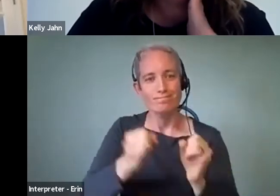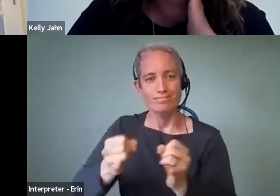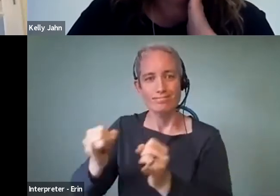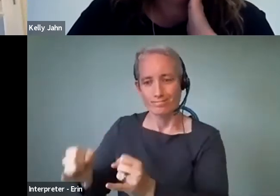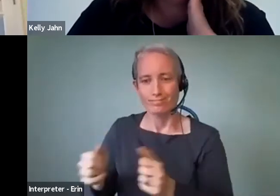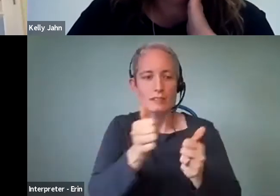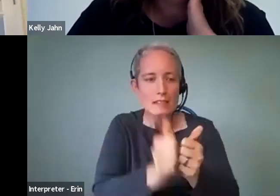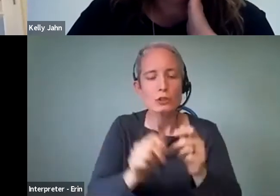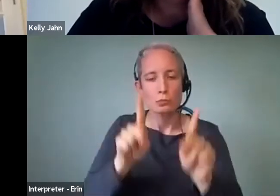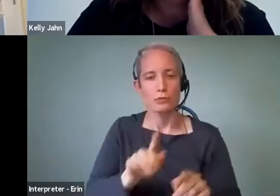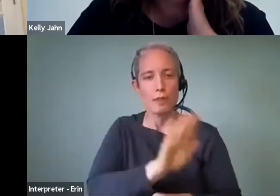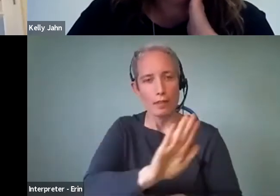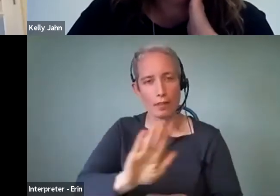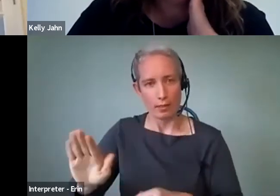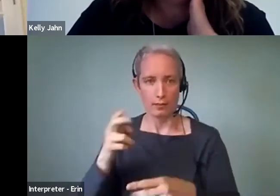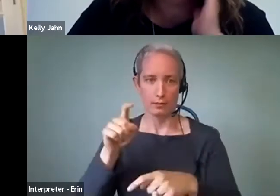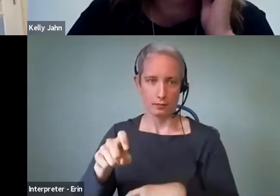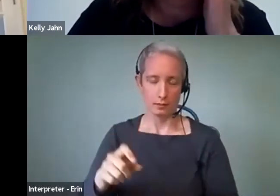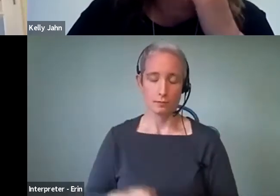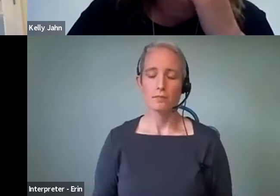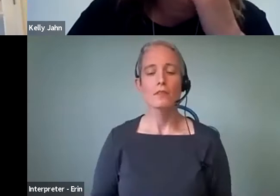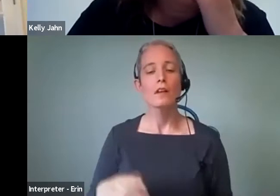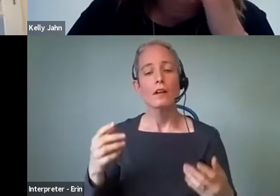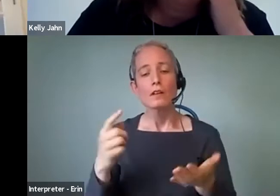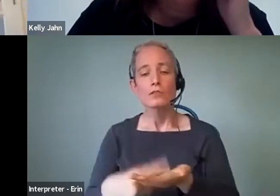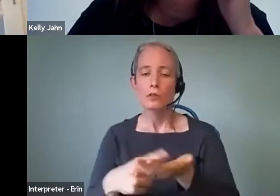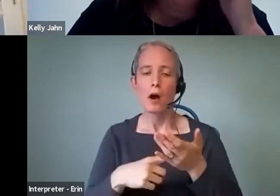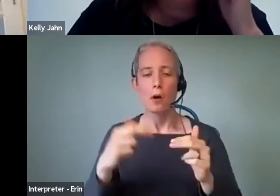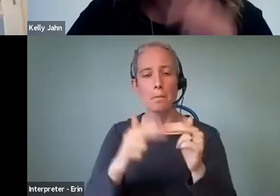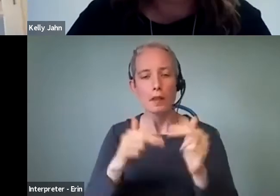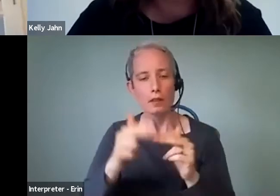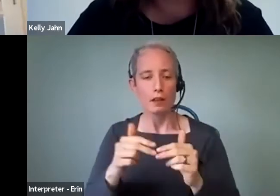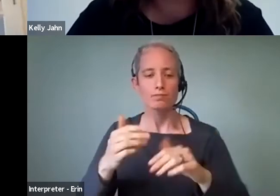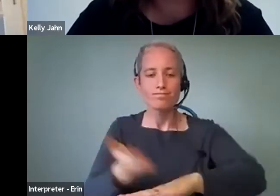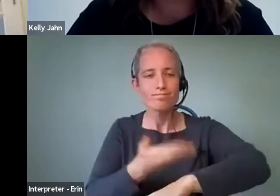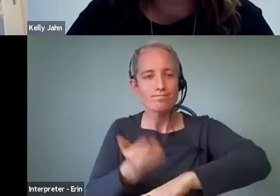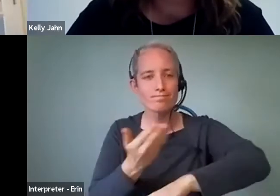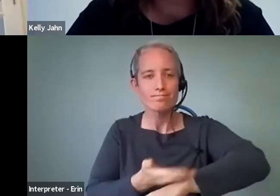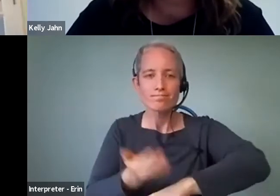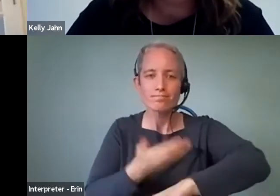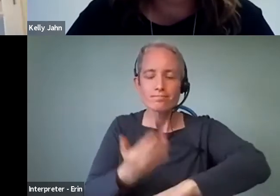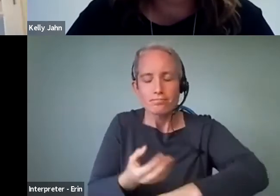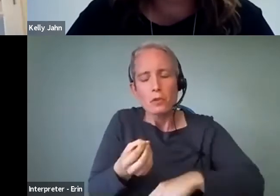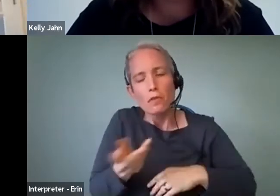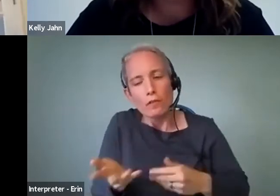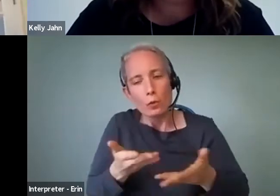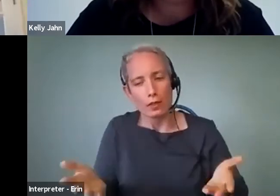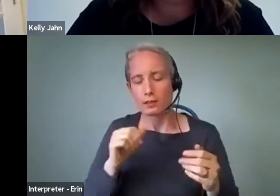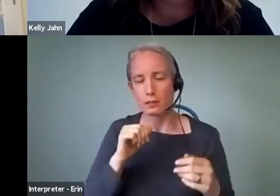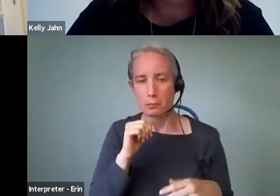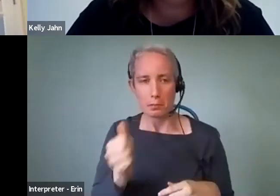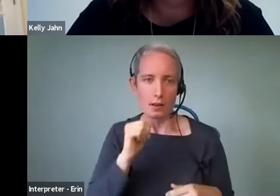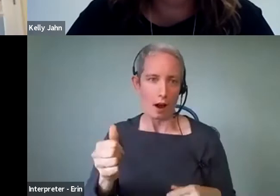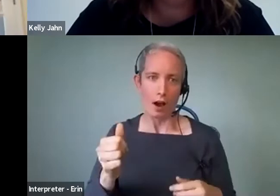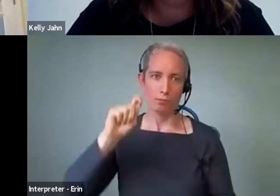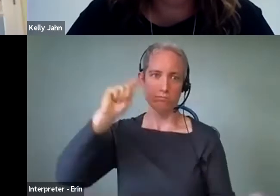about building modifications, we're talking about doing some things, but I must tell you, we're not making wholesale changes. We're not going crazy